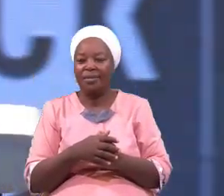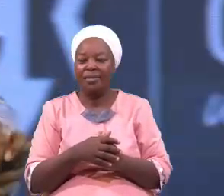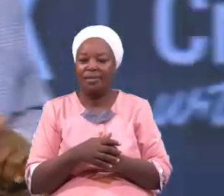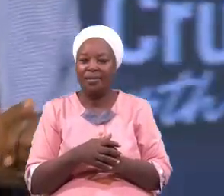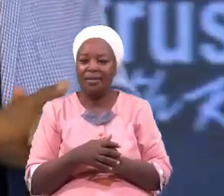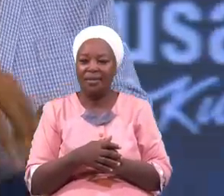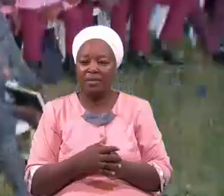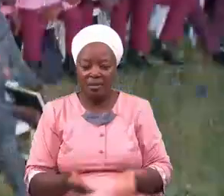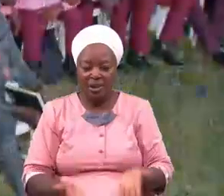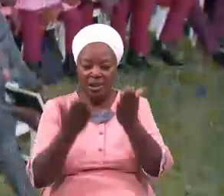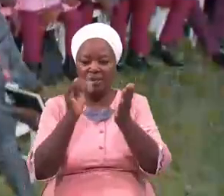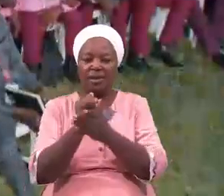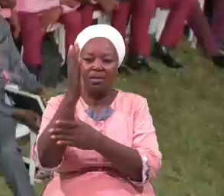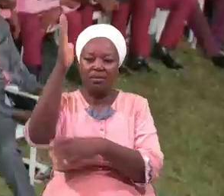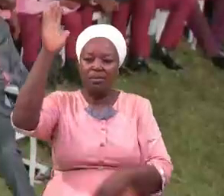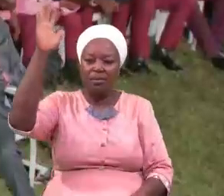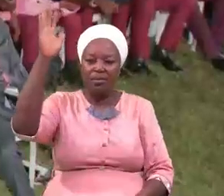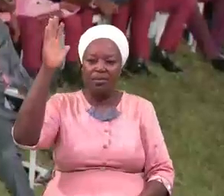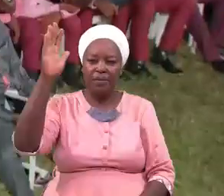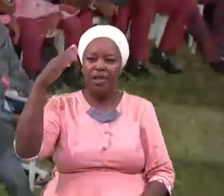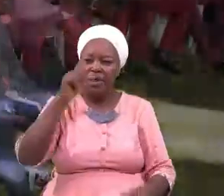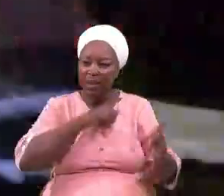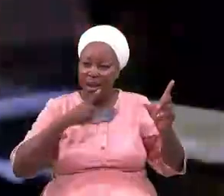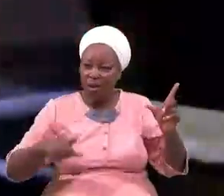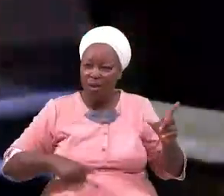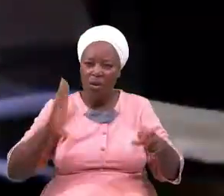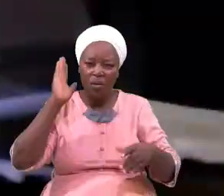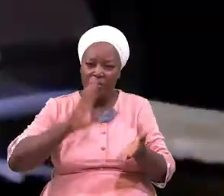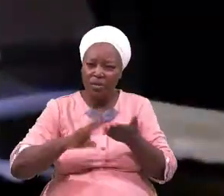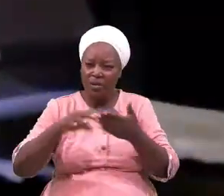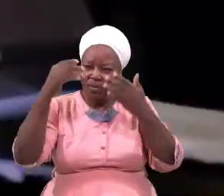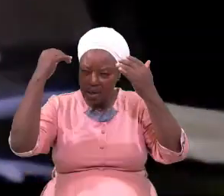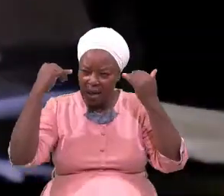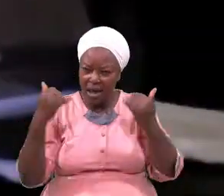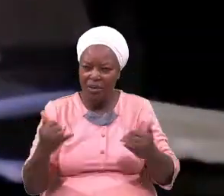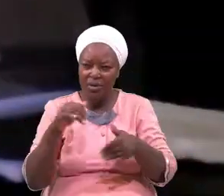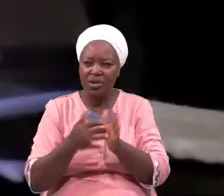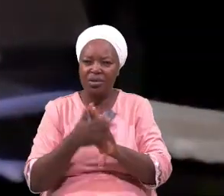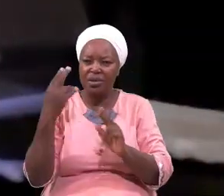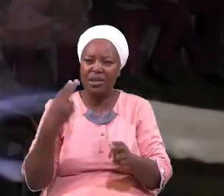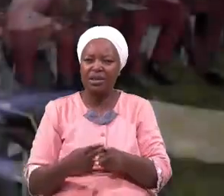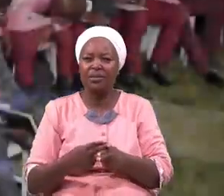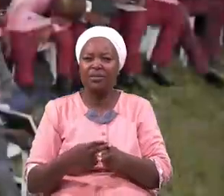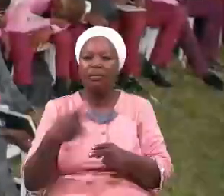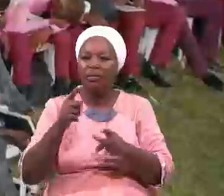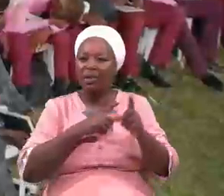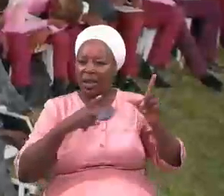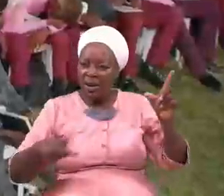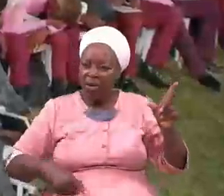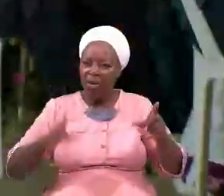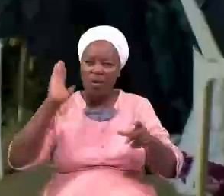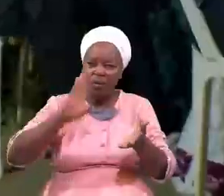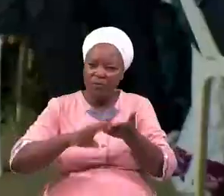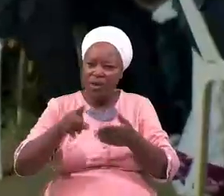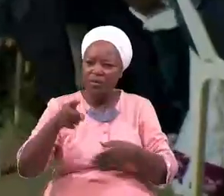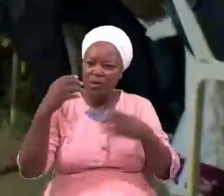Raise up that hand. The Lord will pardon you now. The Lord will forgive you